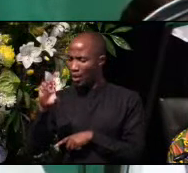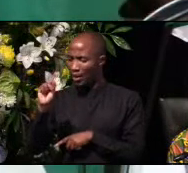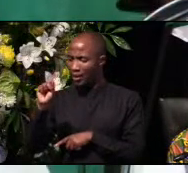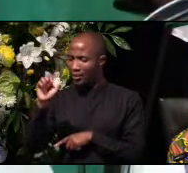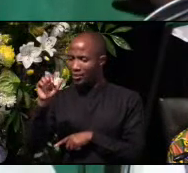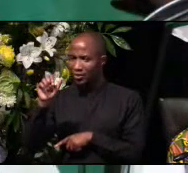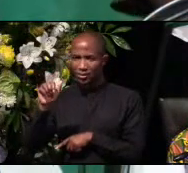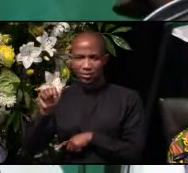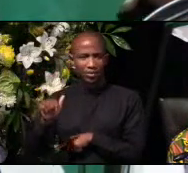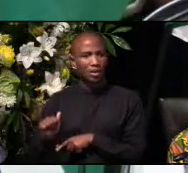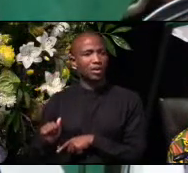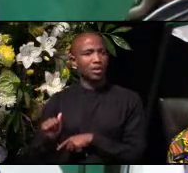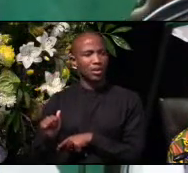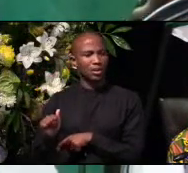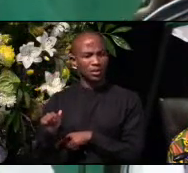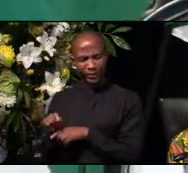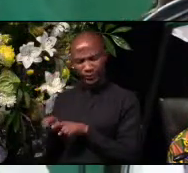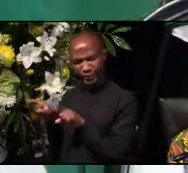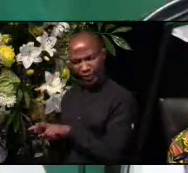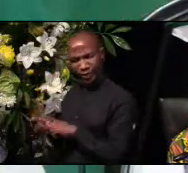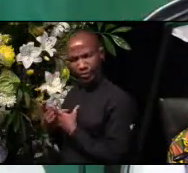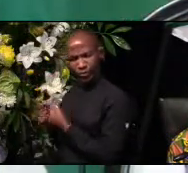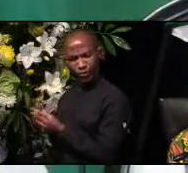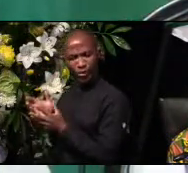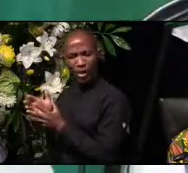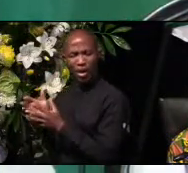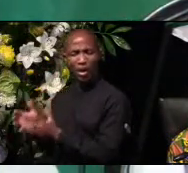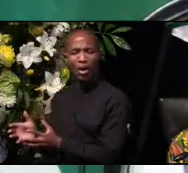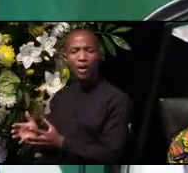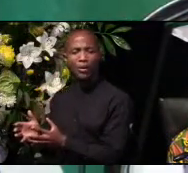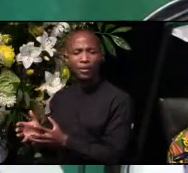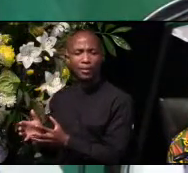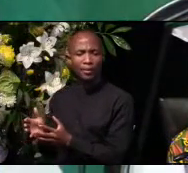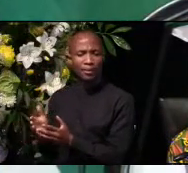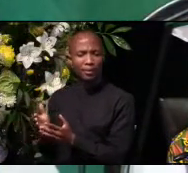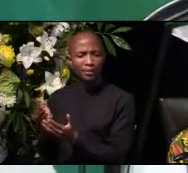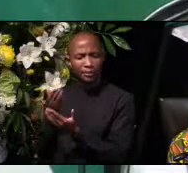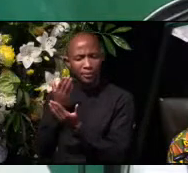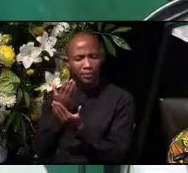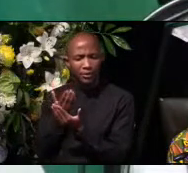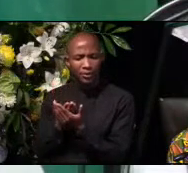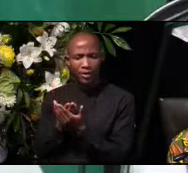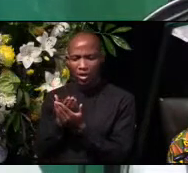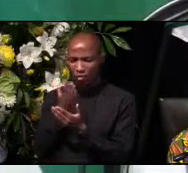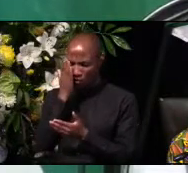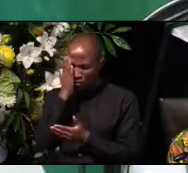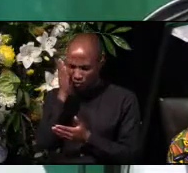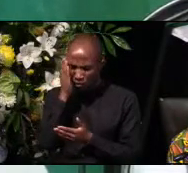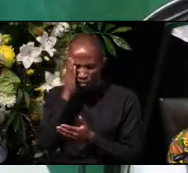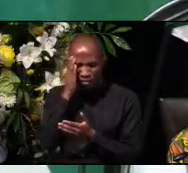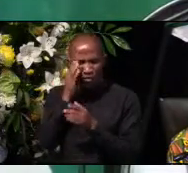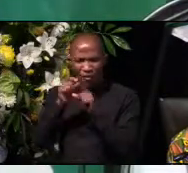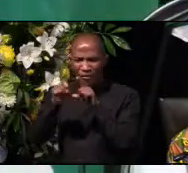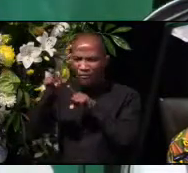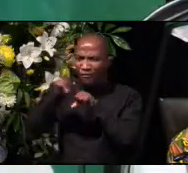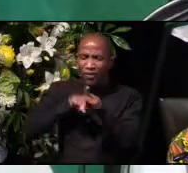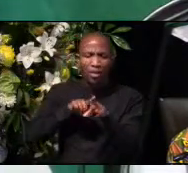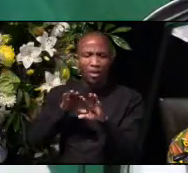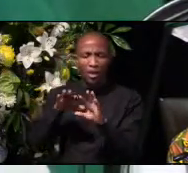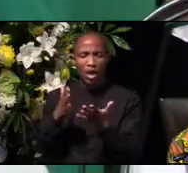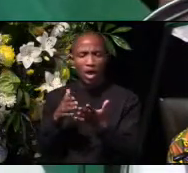the second transition which focuses on the areas that have failed dismally the